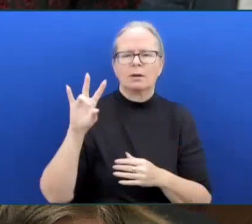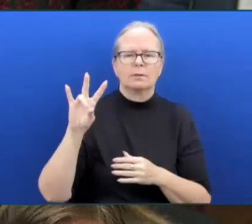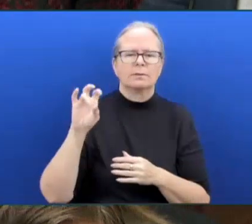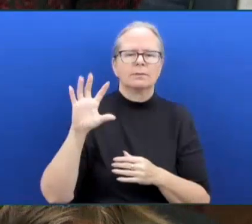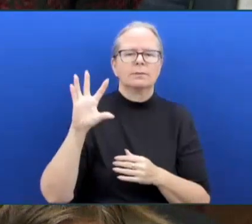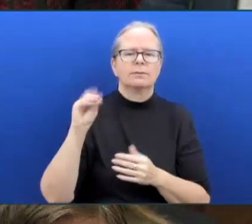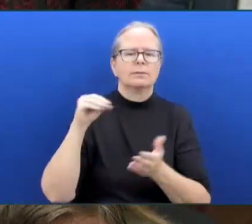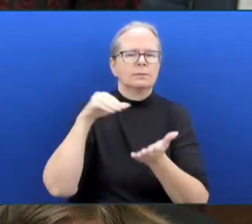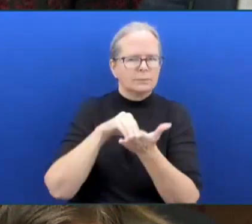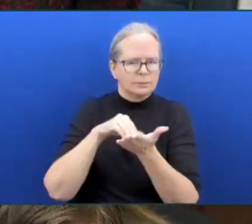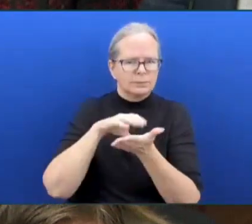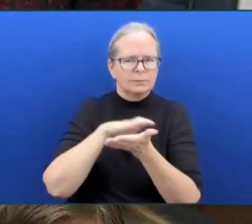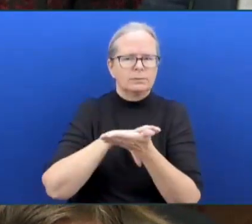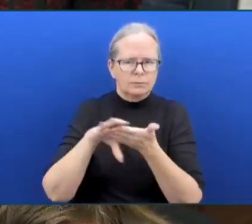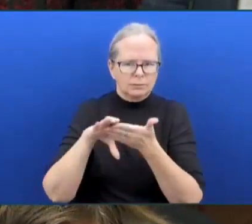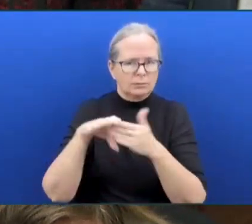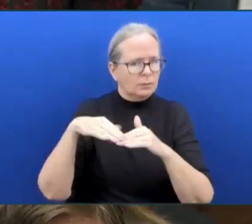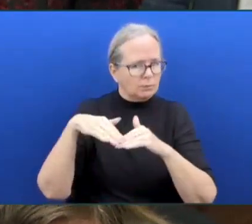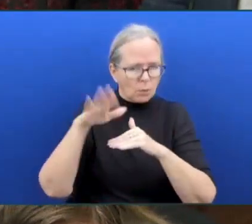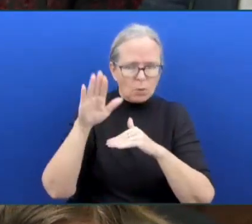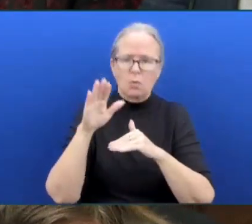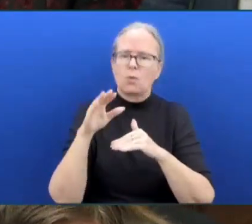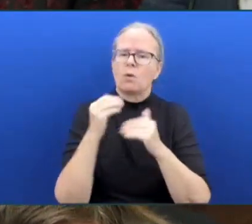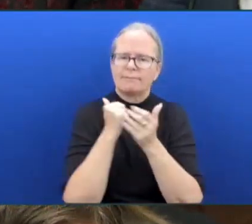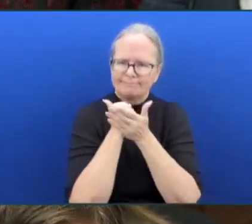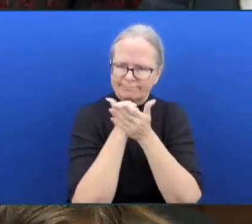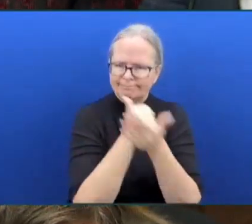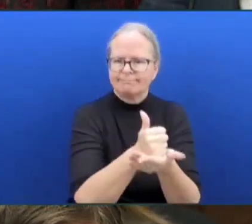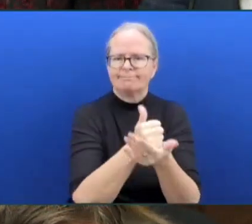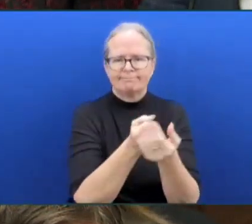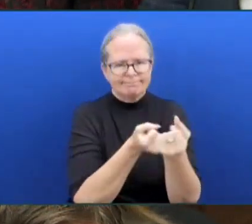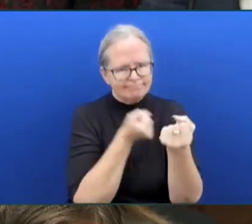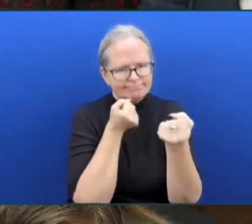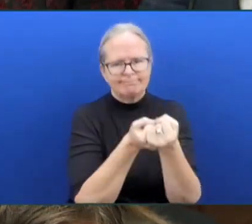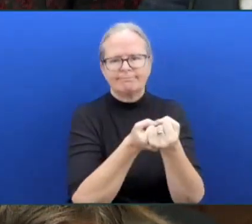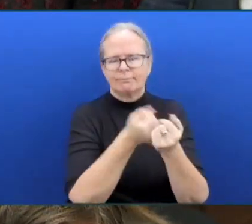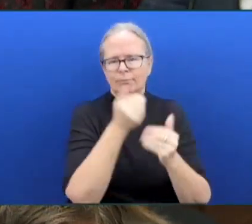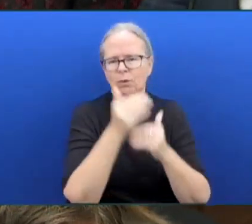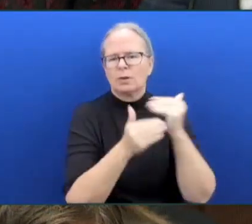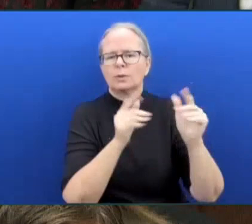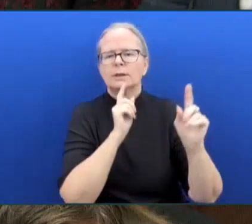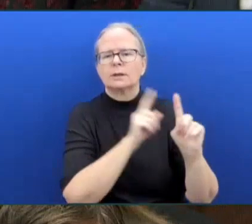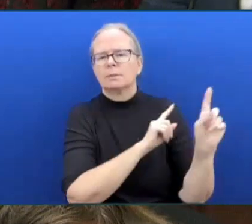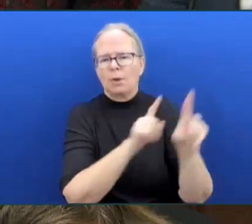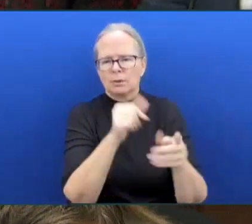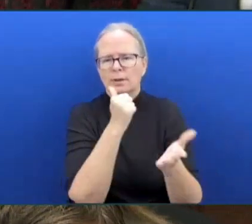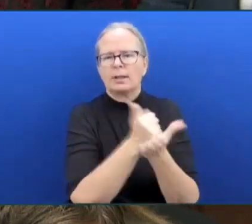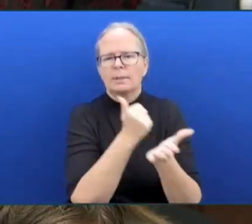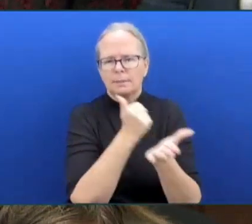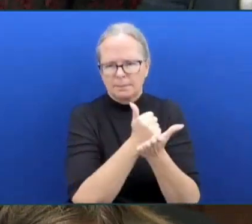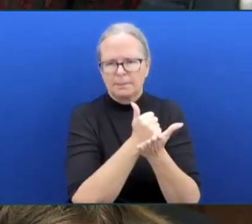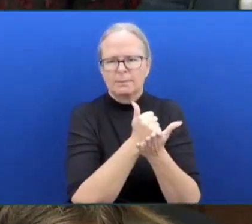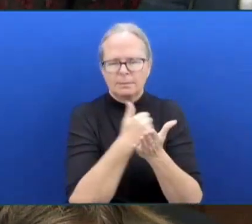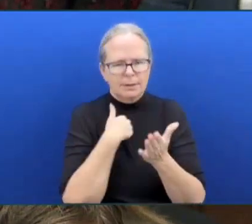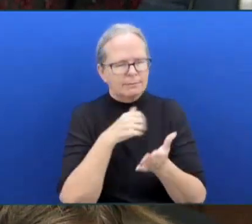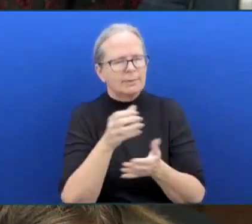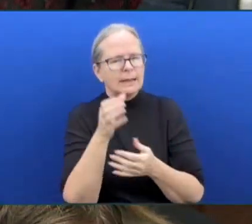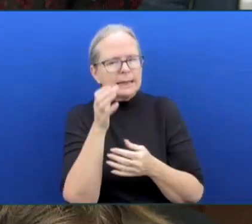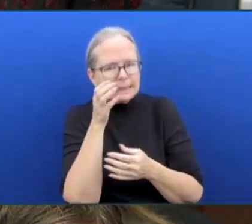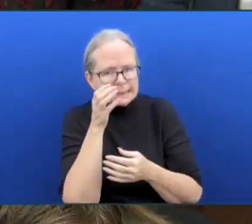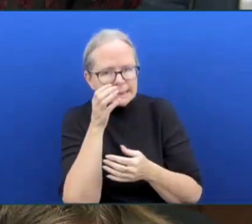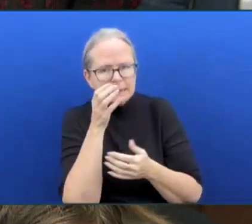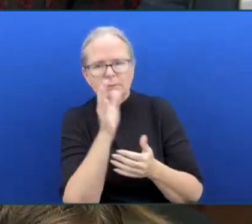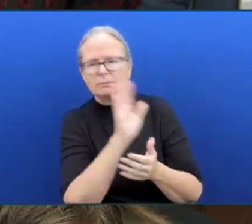to sexual violence. So we've been supporting, we've been hearing their voices, and we've been providing the resources that they need. We